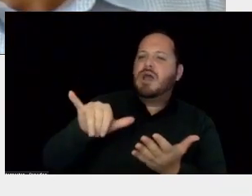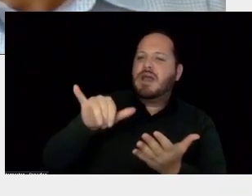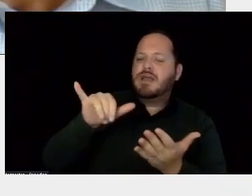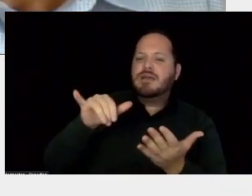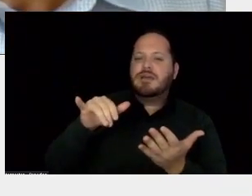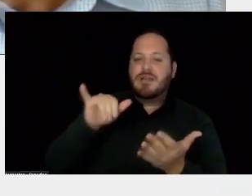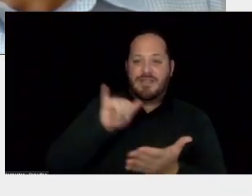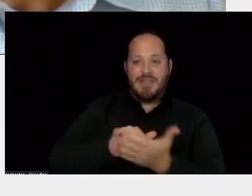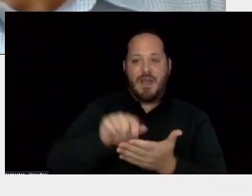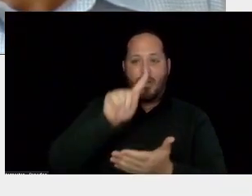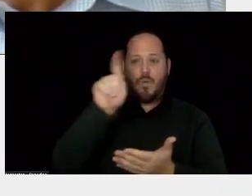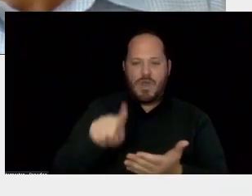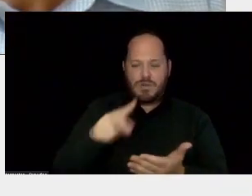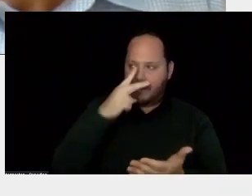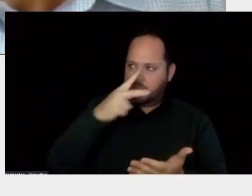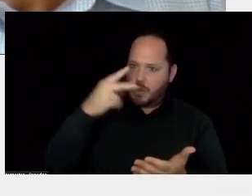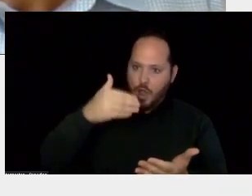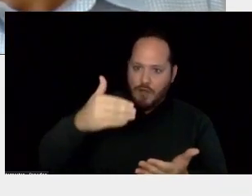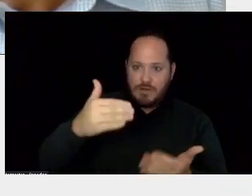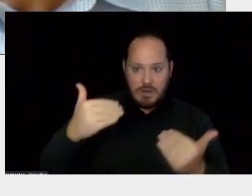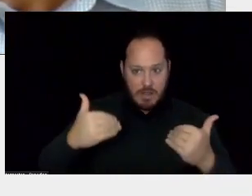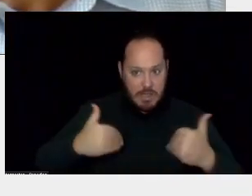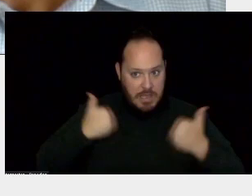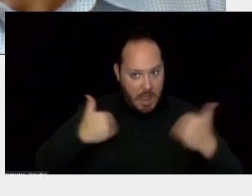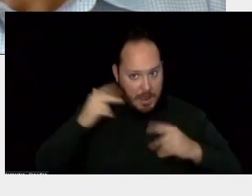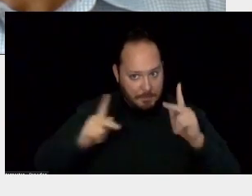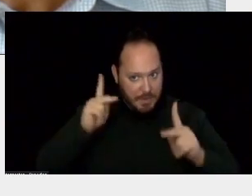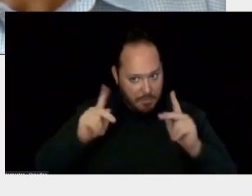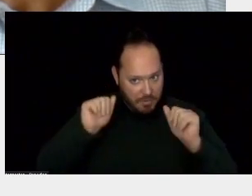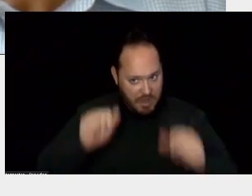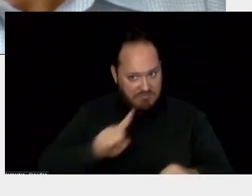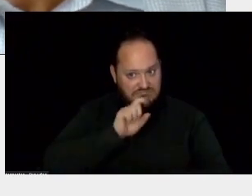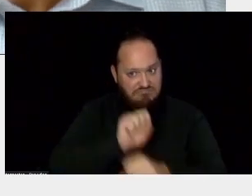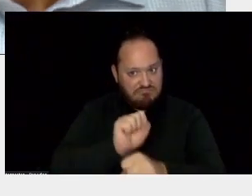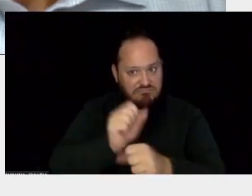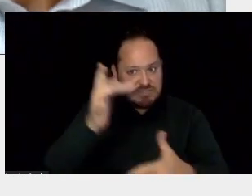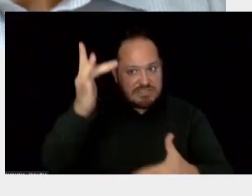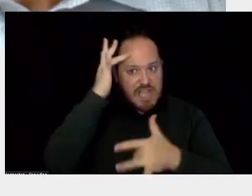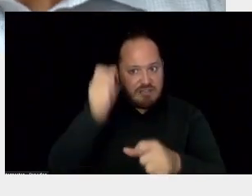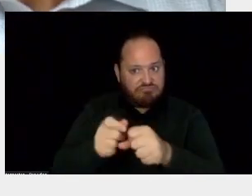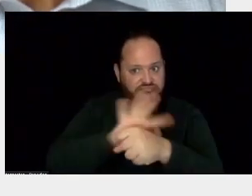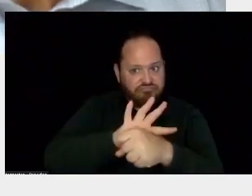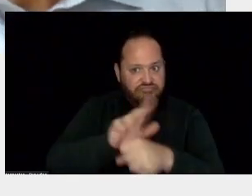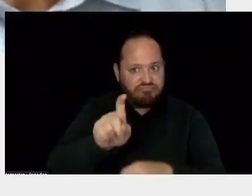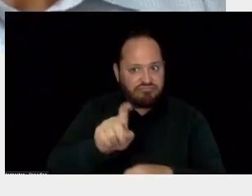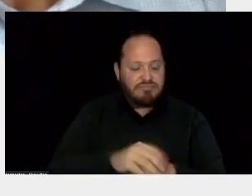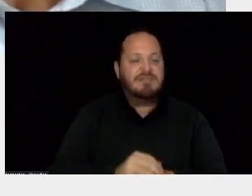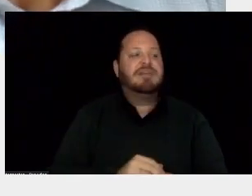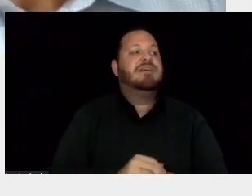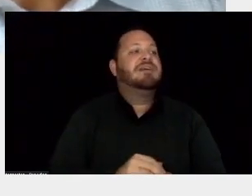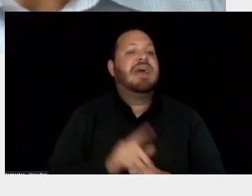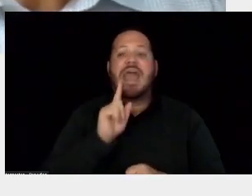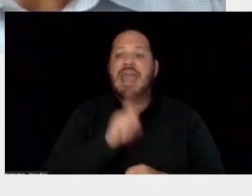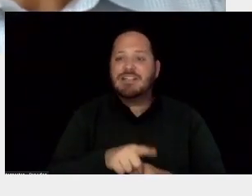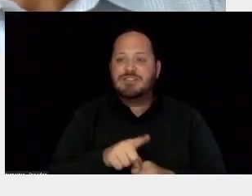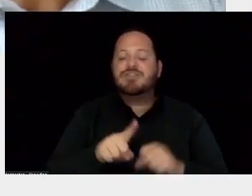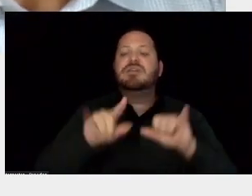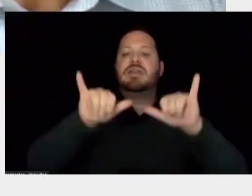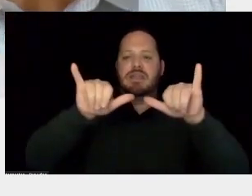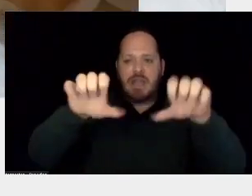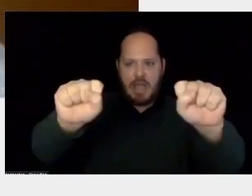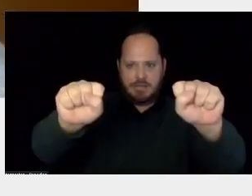Do young people get it? Can they really get sick with COVID-19? Well, Leslie, the answer to that question is absolutely